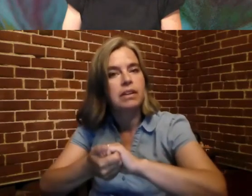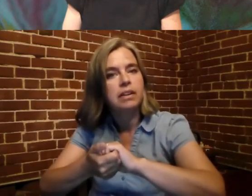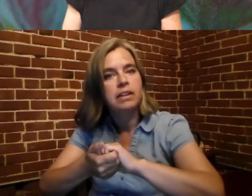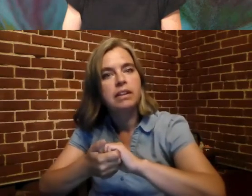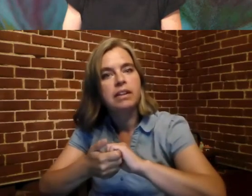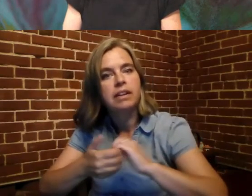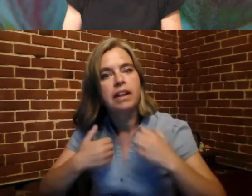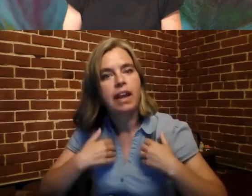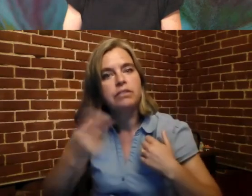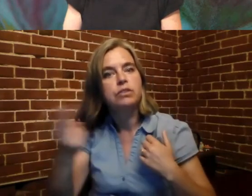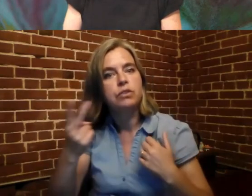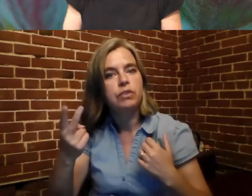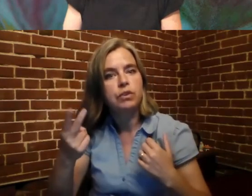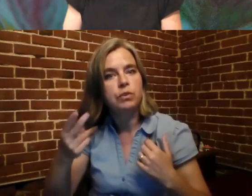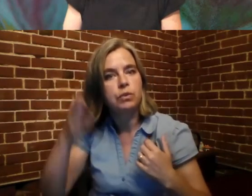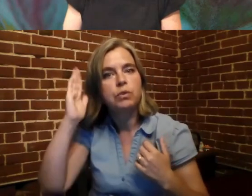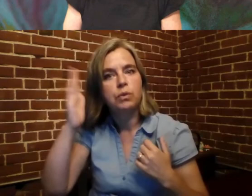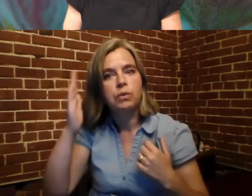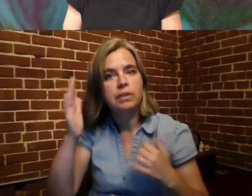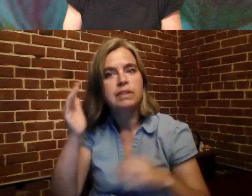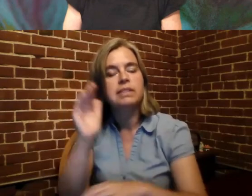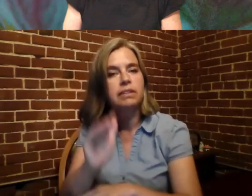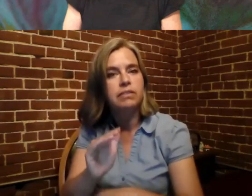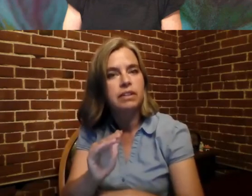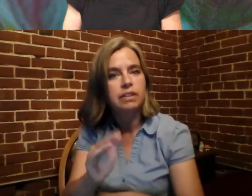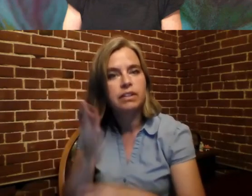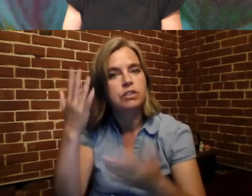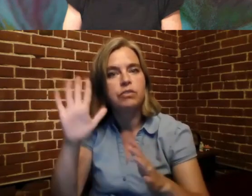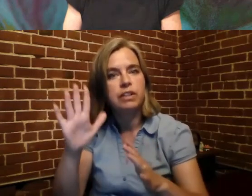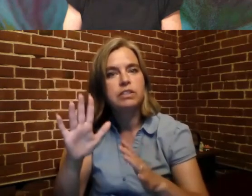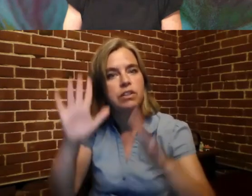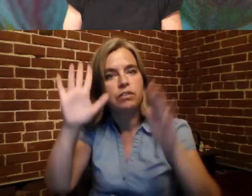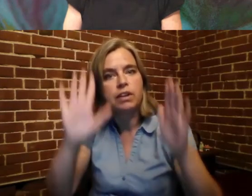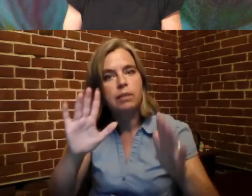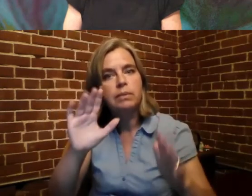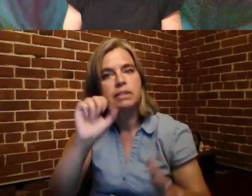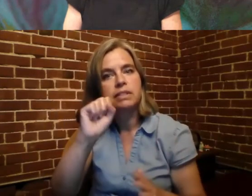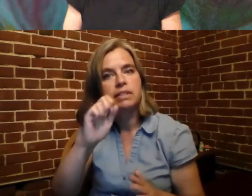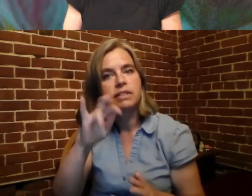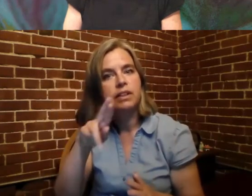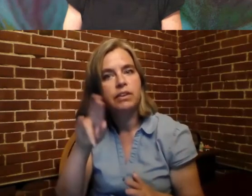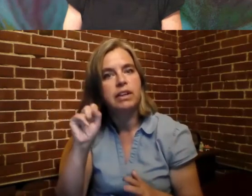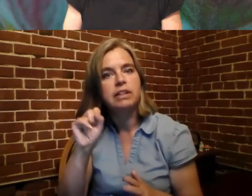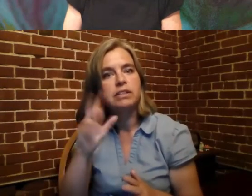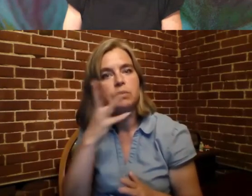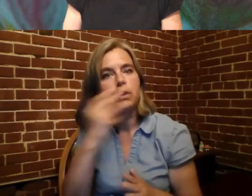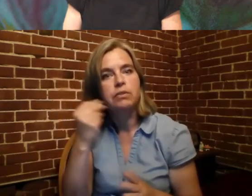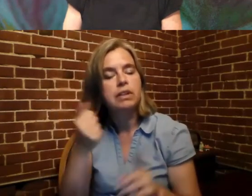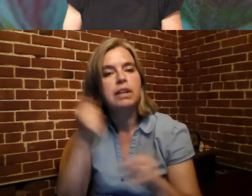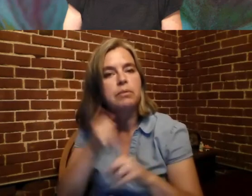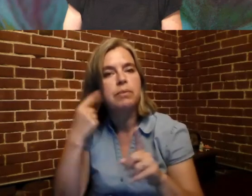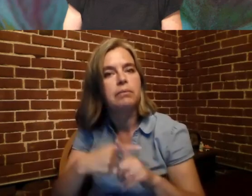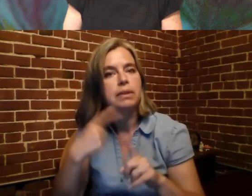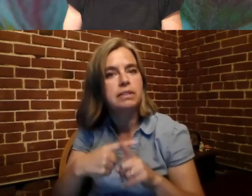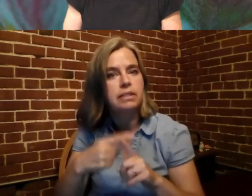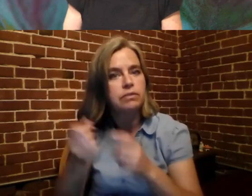evening to sign out this phenomenal series in such a beautiful, impactful way. So thank you both for being here. And if